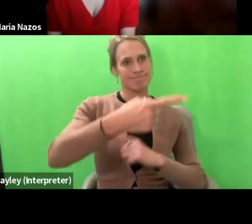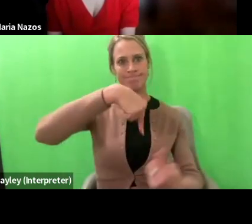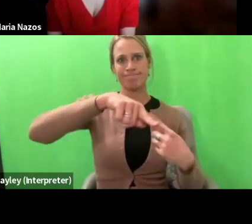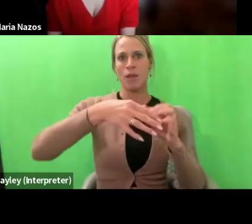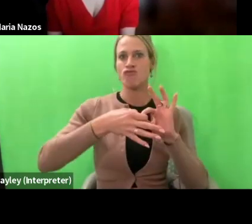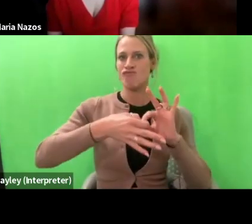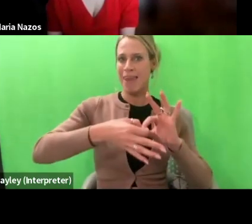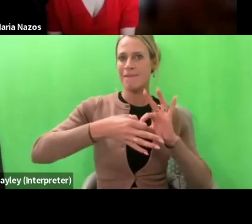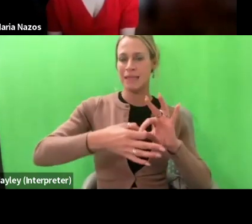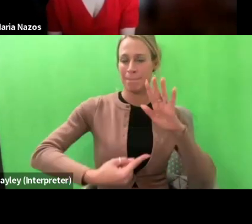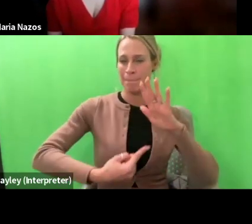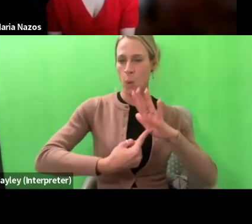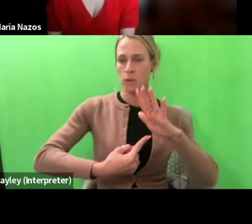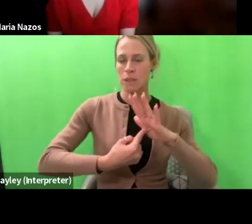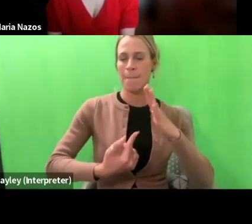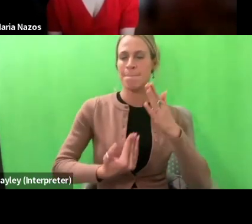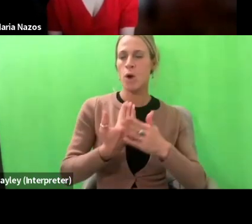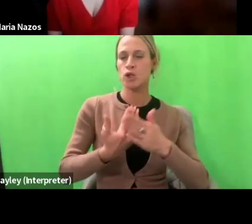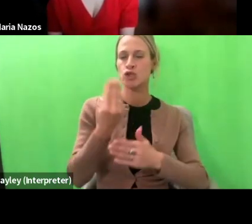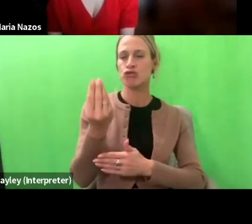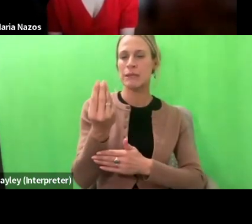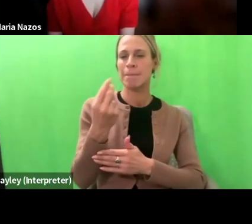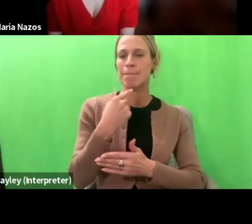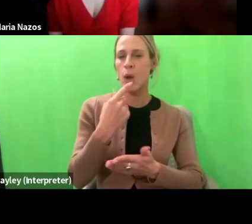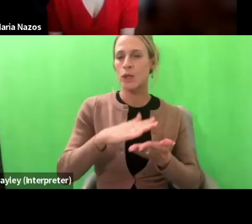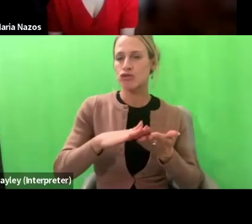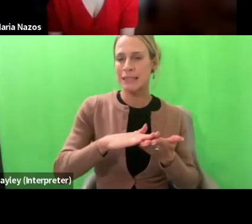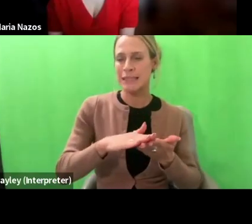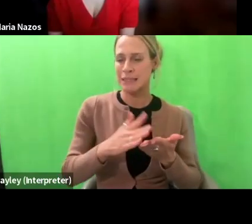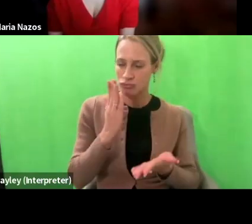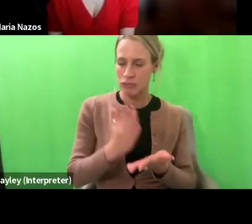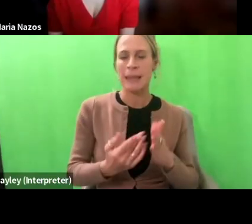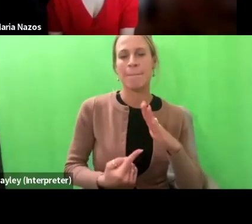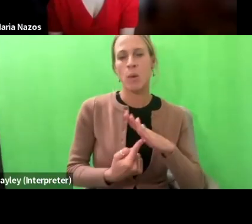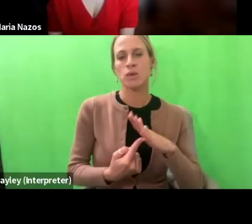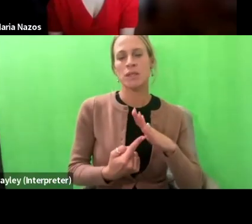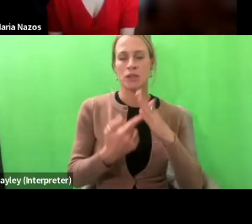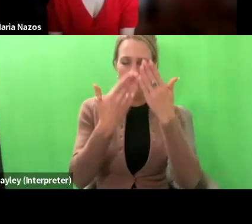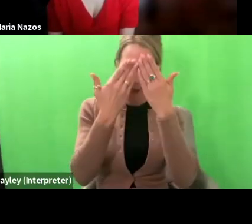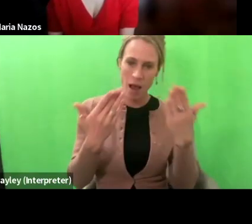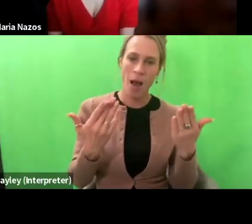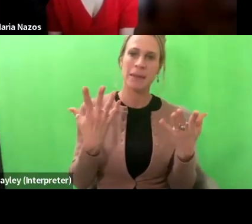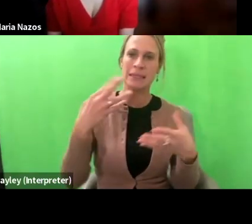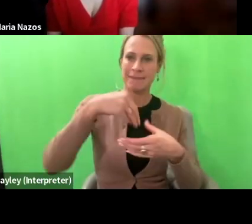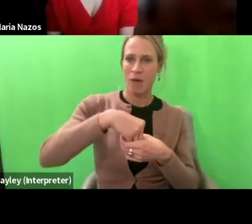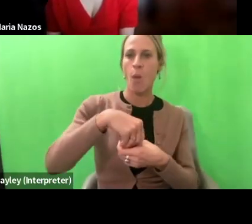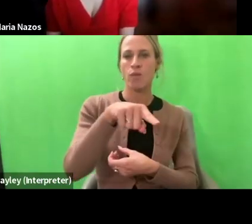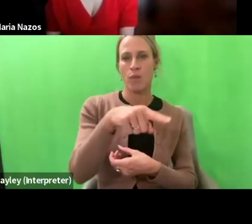Greek poetry is. So it was really an honor to be part of